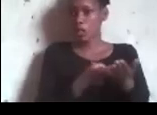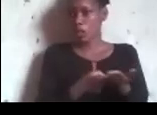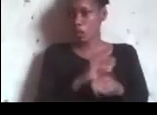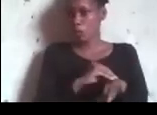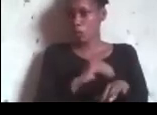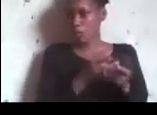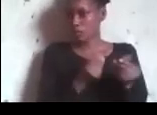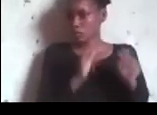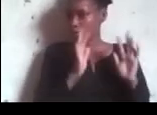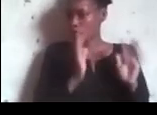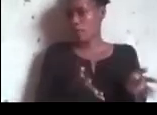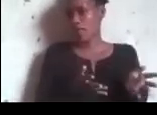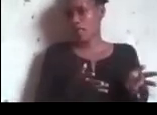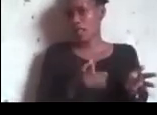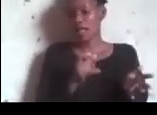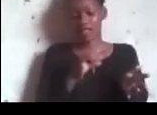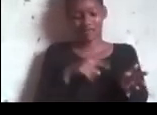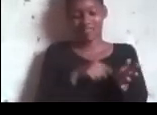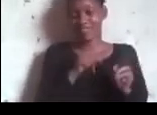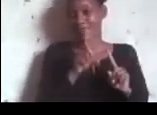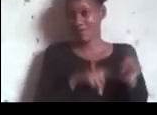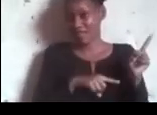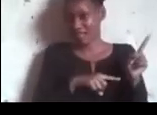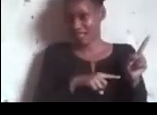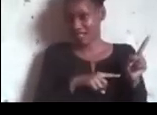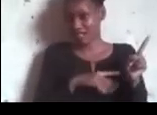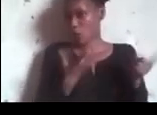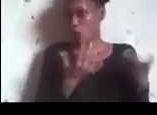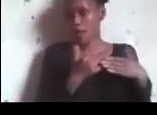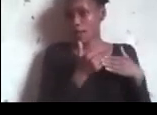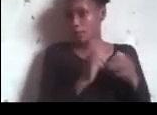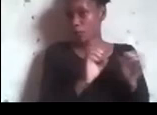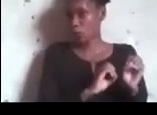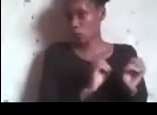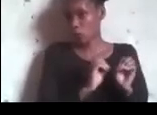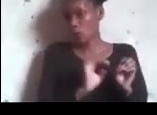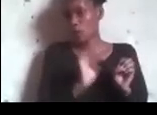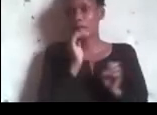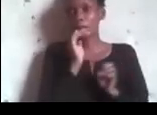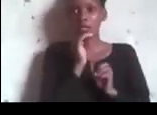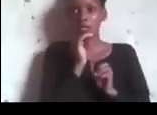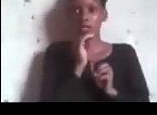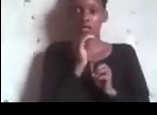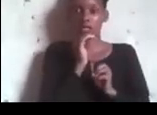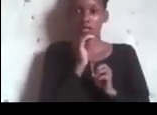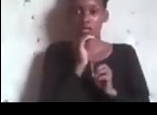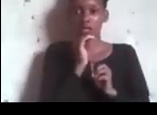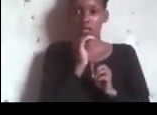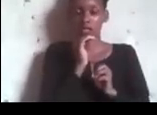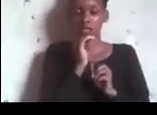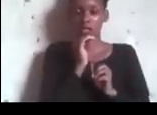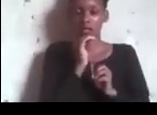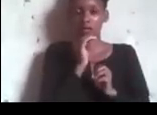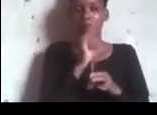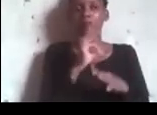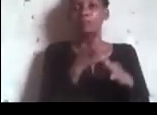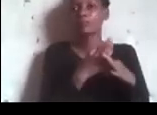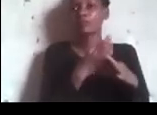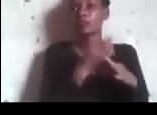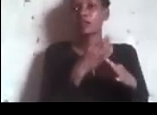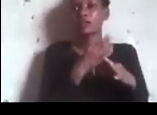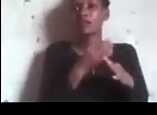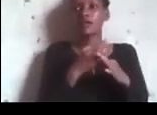mediation. If the mediation does not help, it means the father is left with no